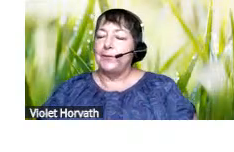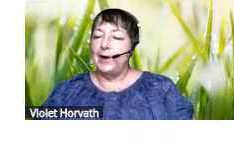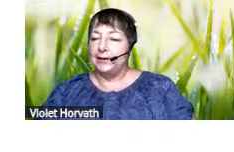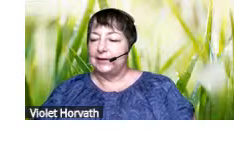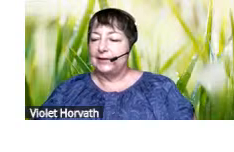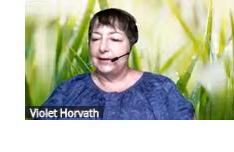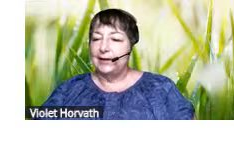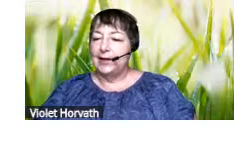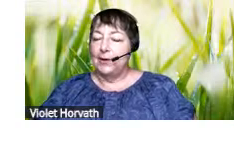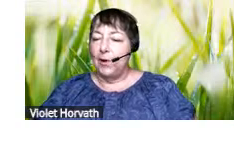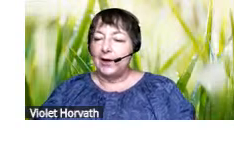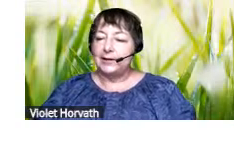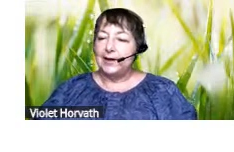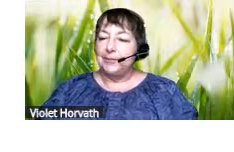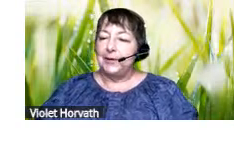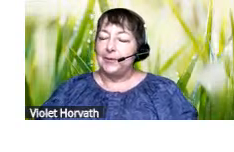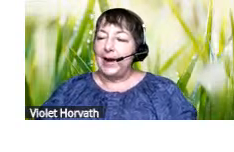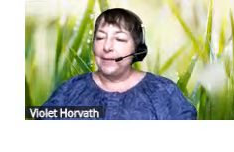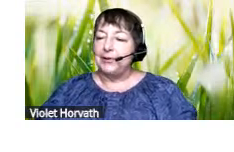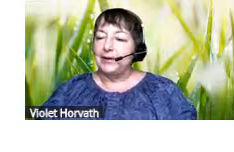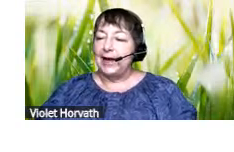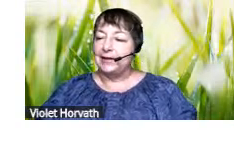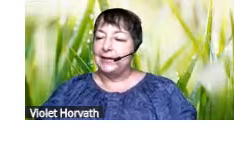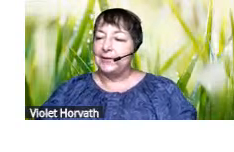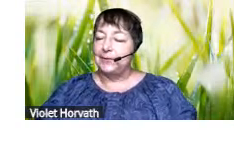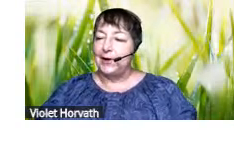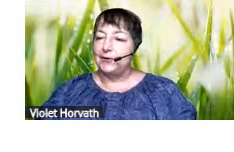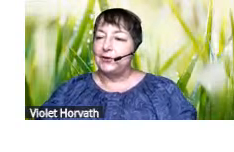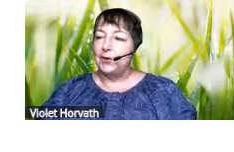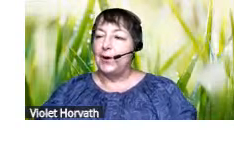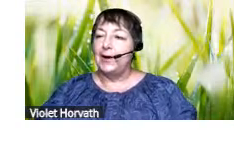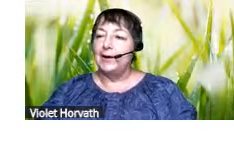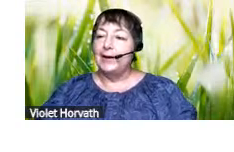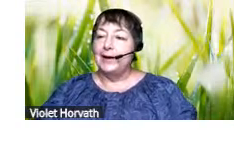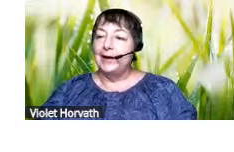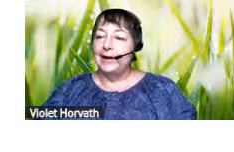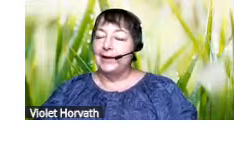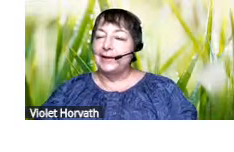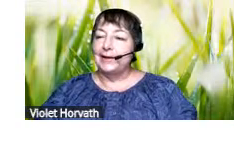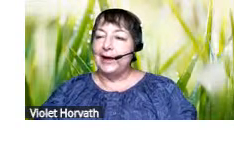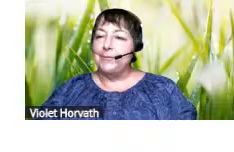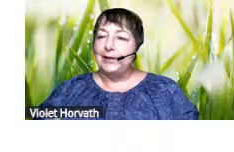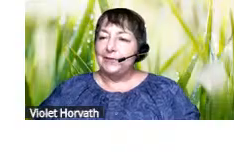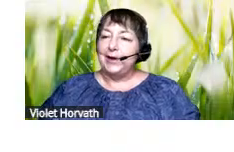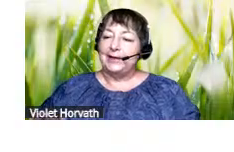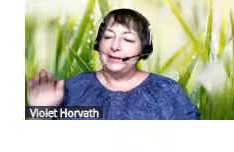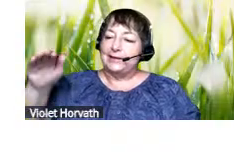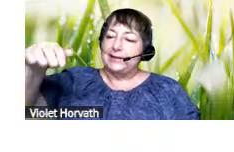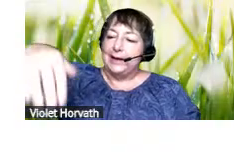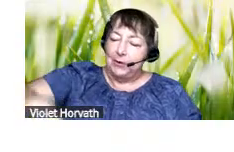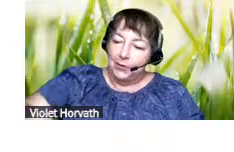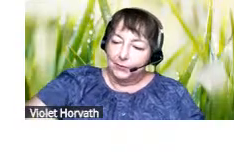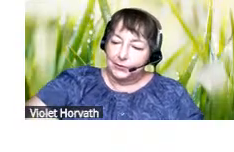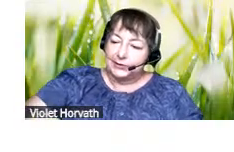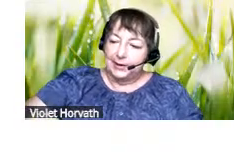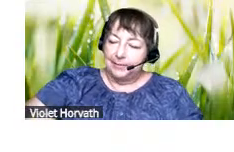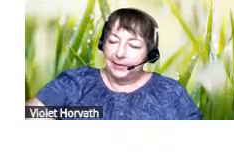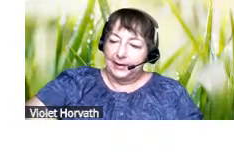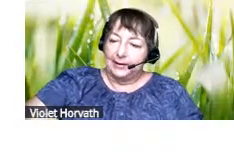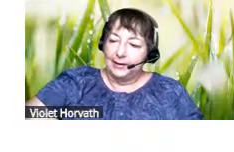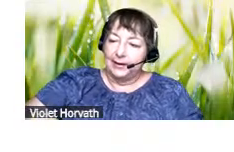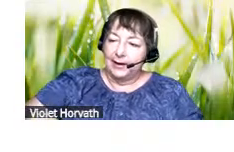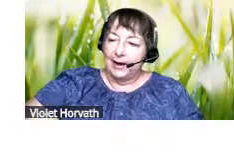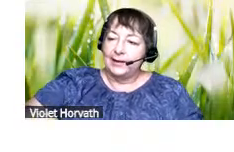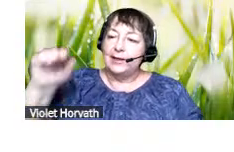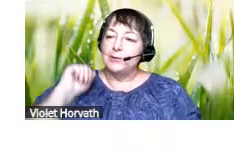out front. Walked up the ramp, got to the front door. I believe you had to step over